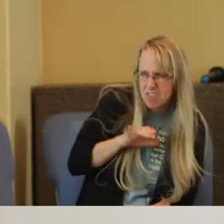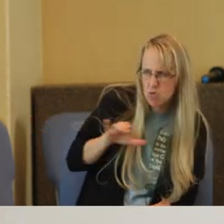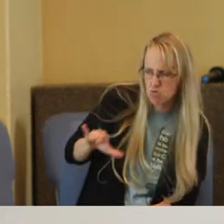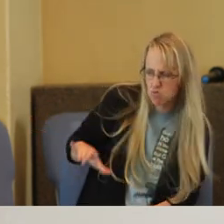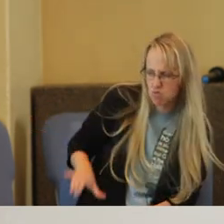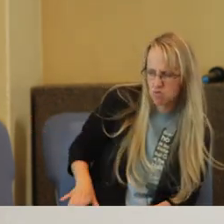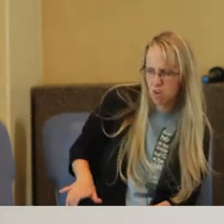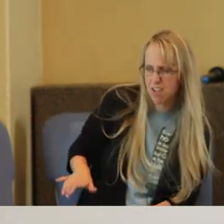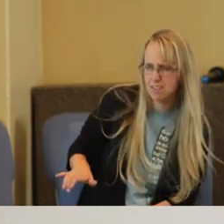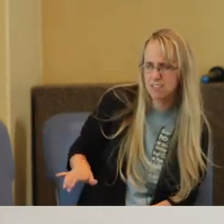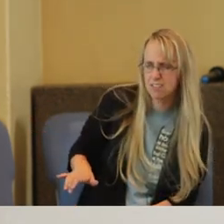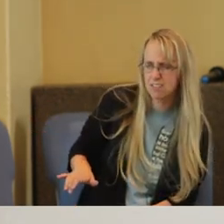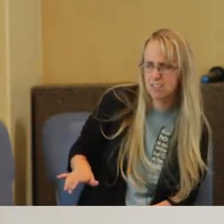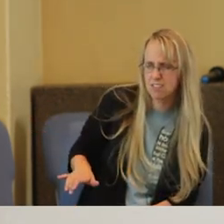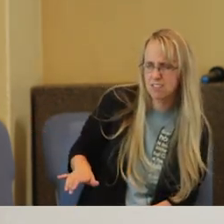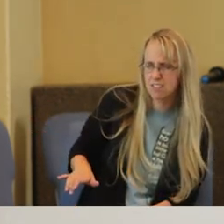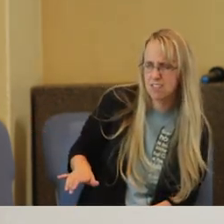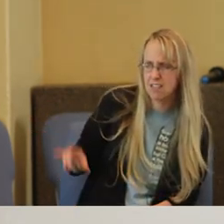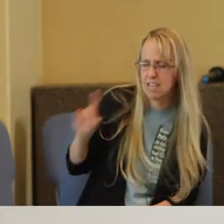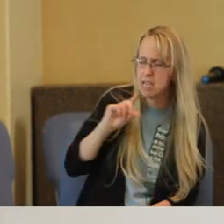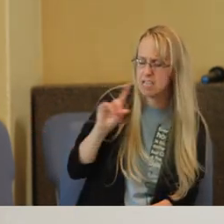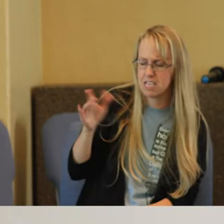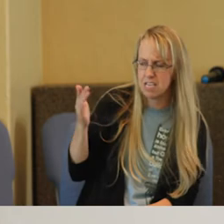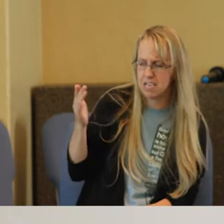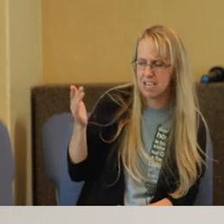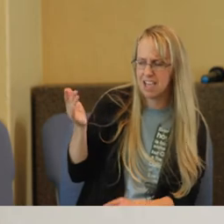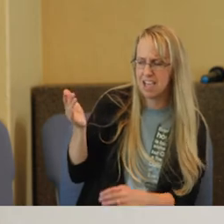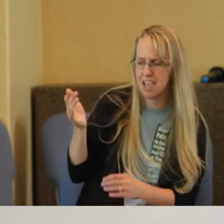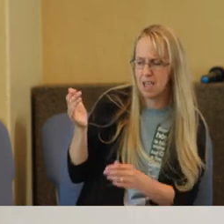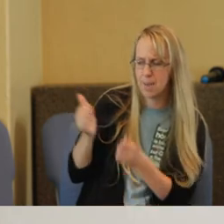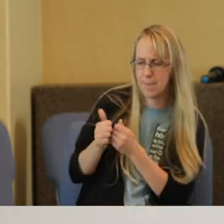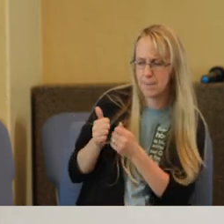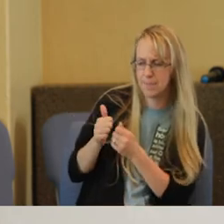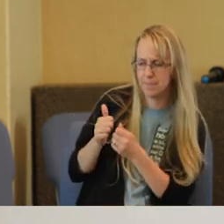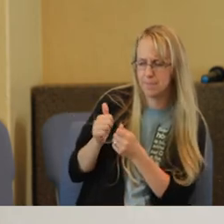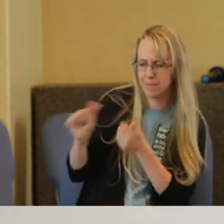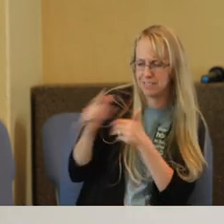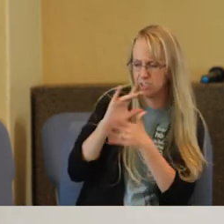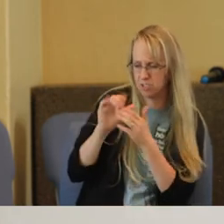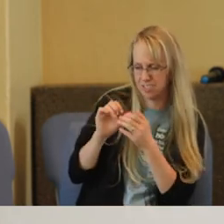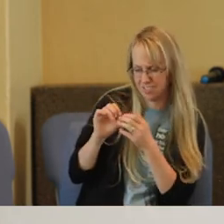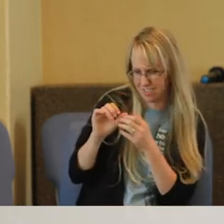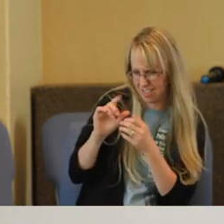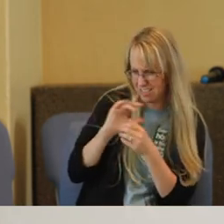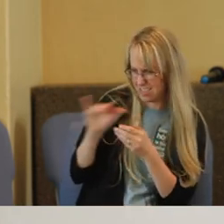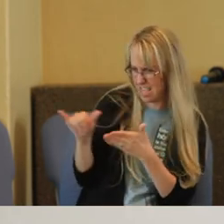to suffer in the way that you're describing, based off of Scripture?" And they're like, "What?"